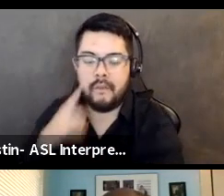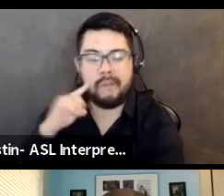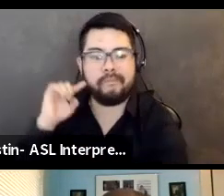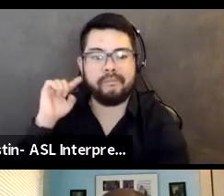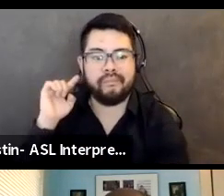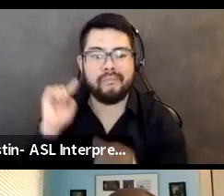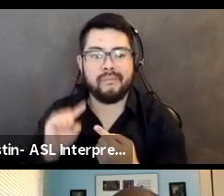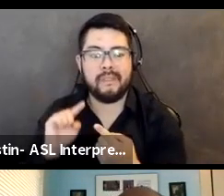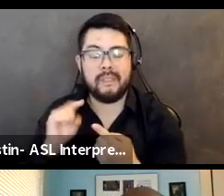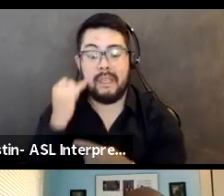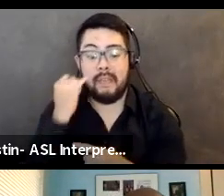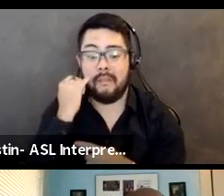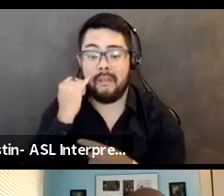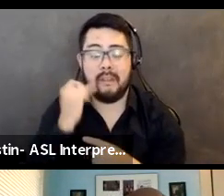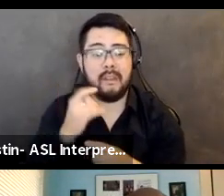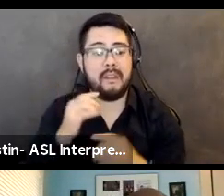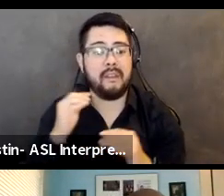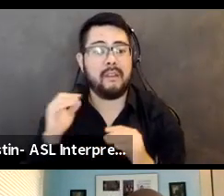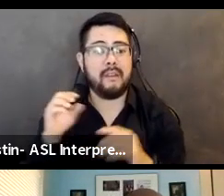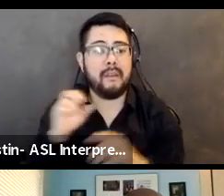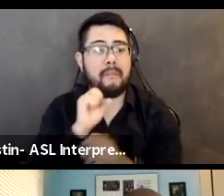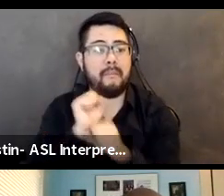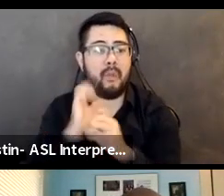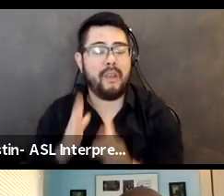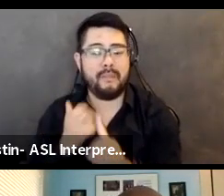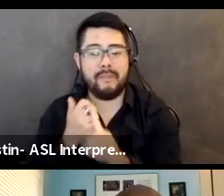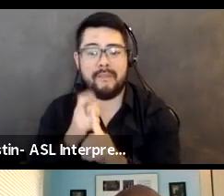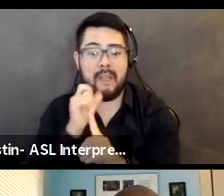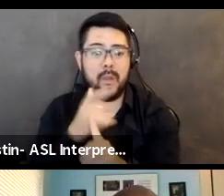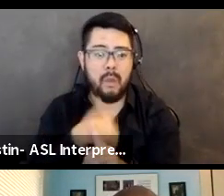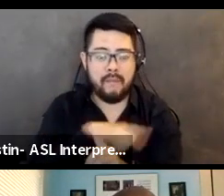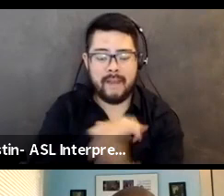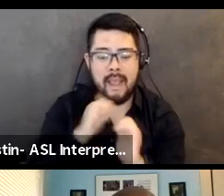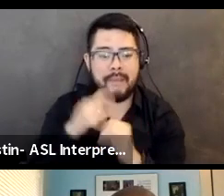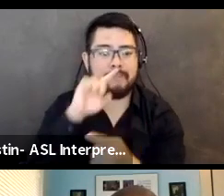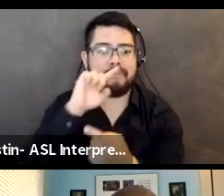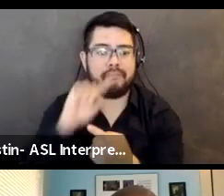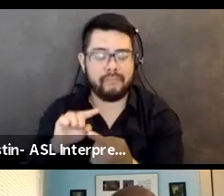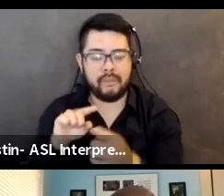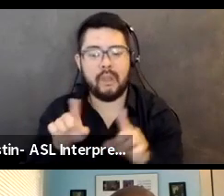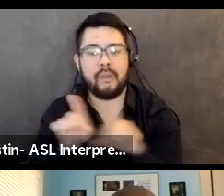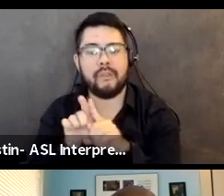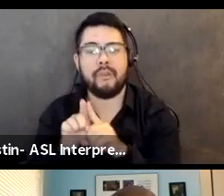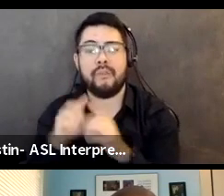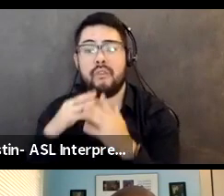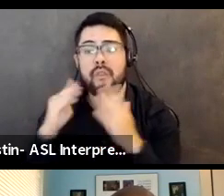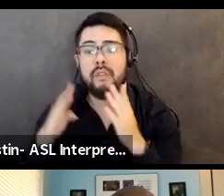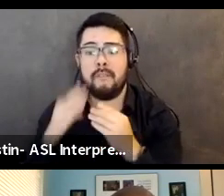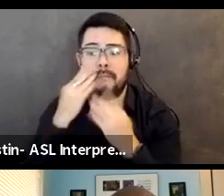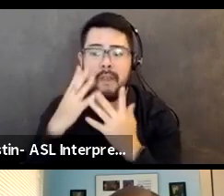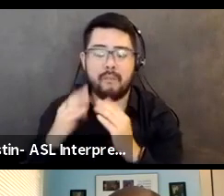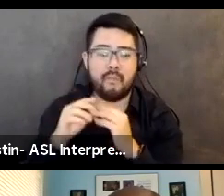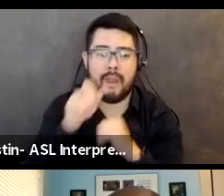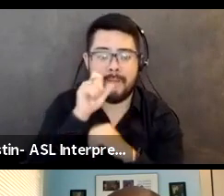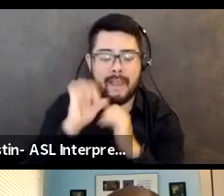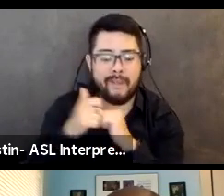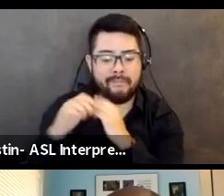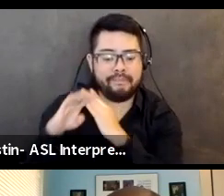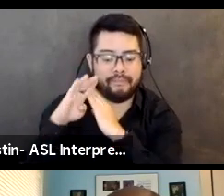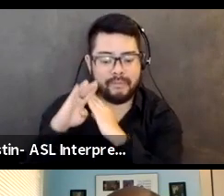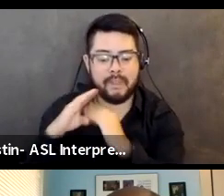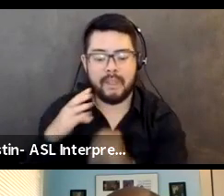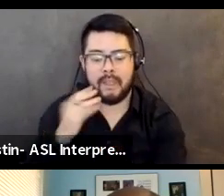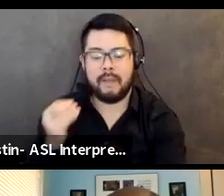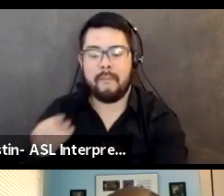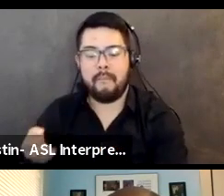unqualified adults in the building and taking a stand about protection of student information and privacy and more clarity on